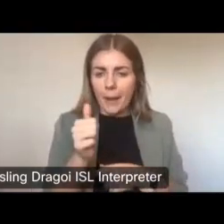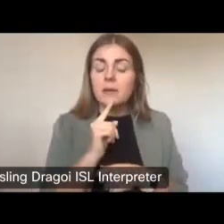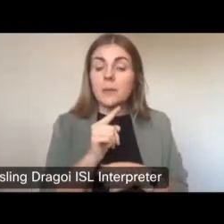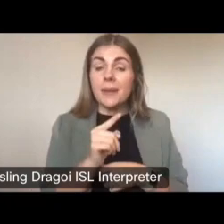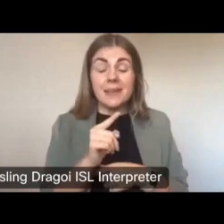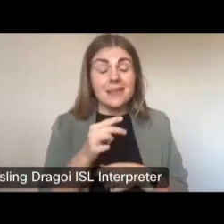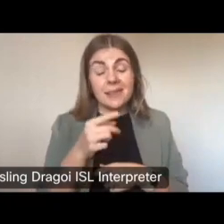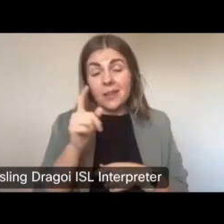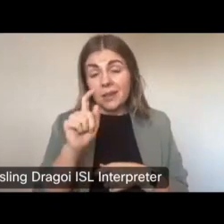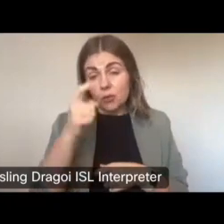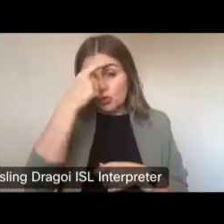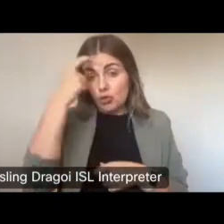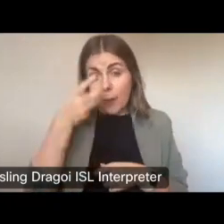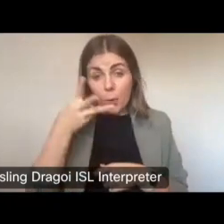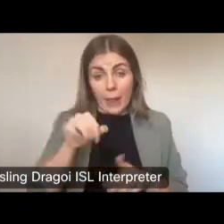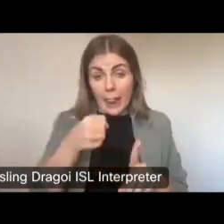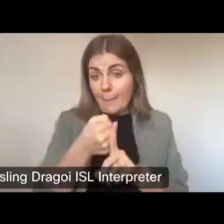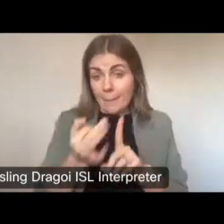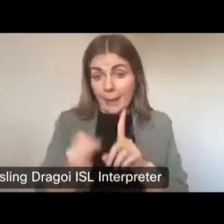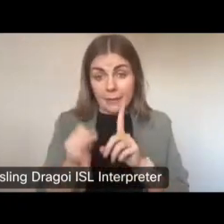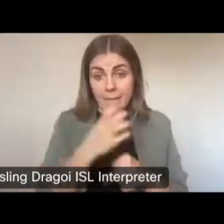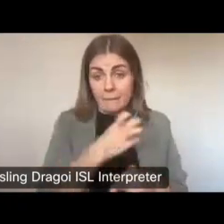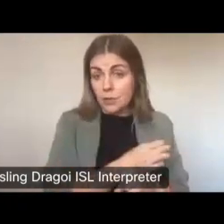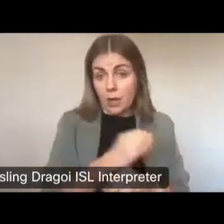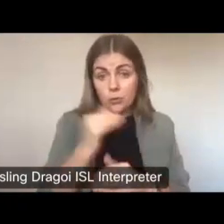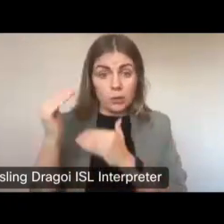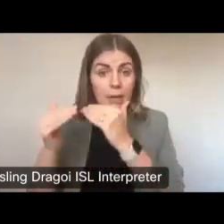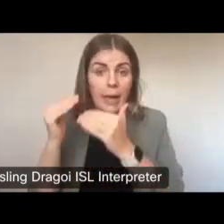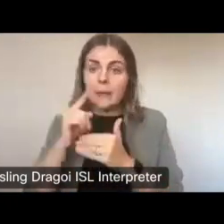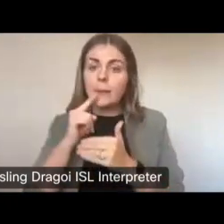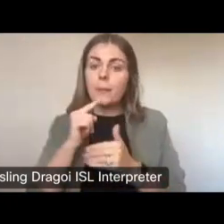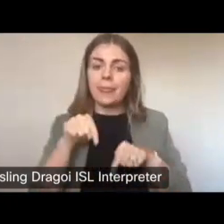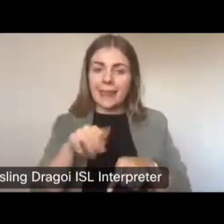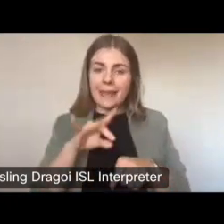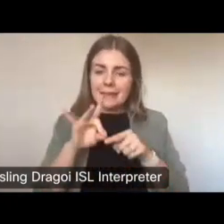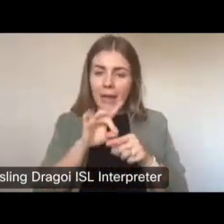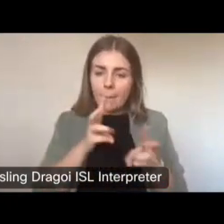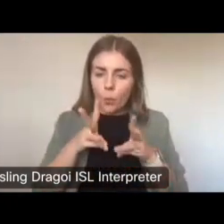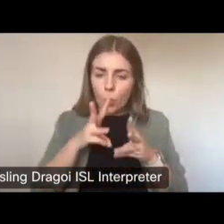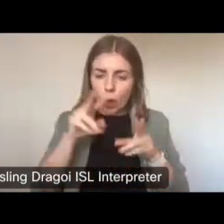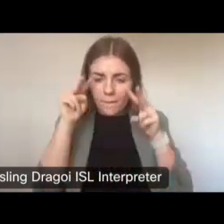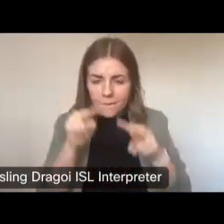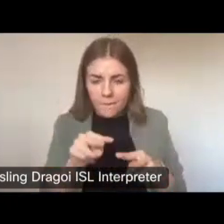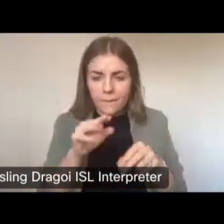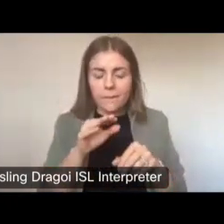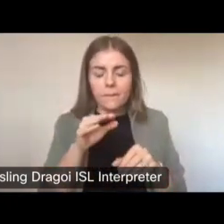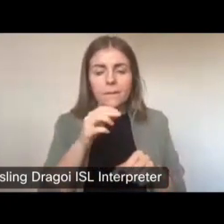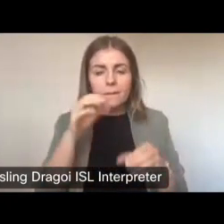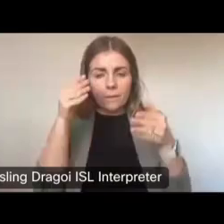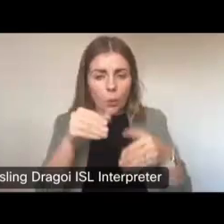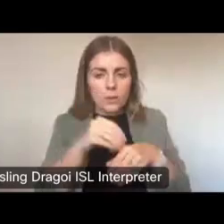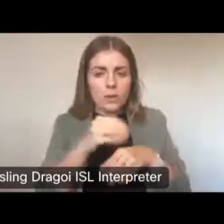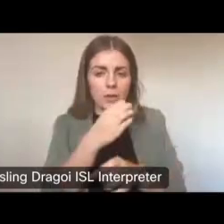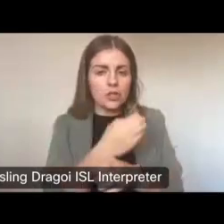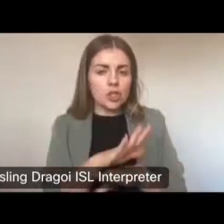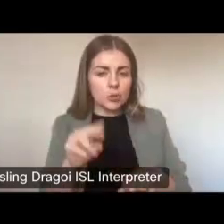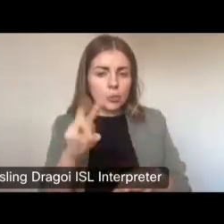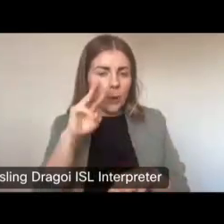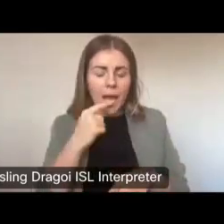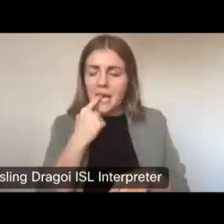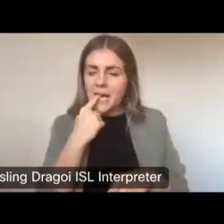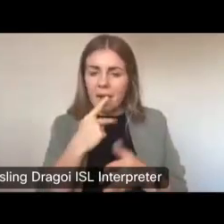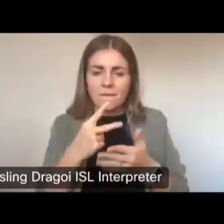an adult or a child. It's just in this work we're talking about, it's mainly looking at children because they are so vulnerable and the impact on